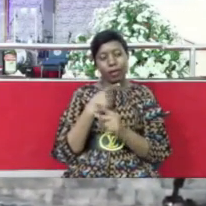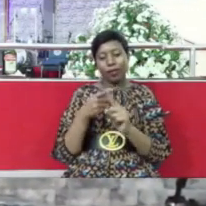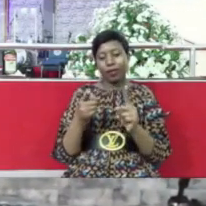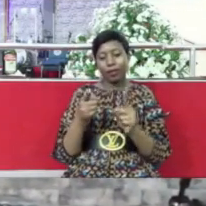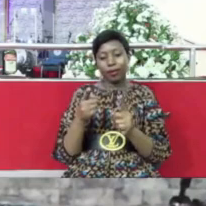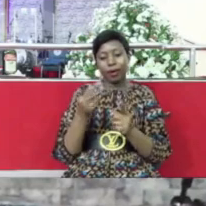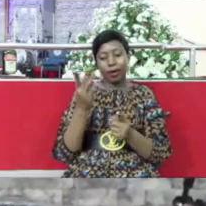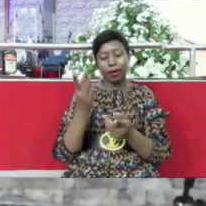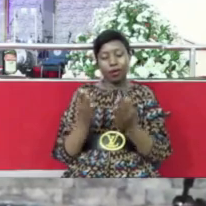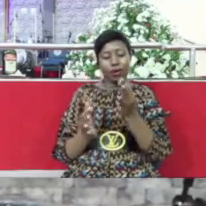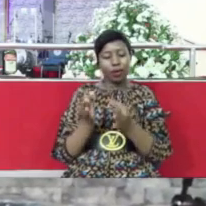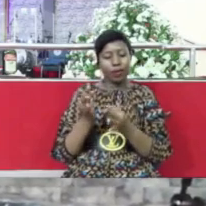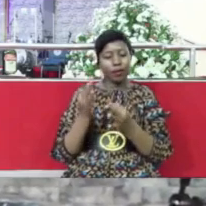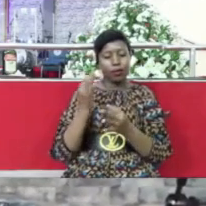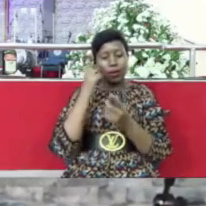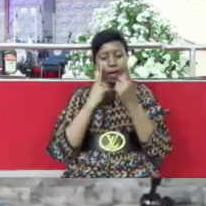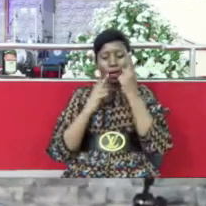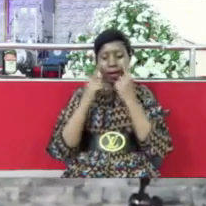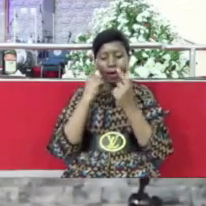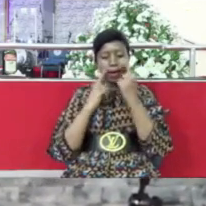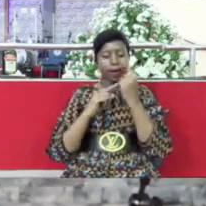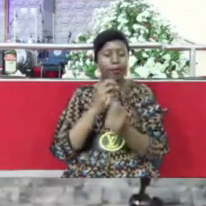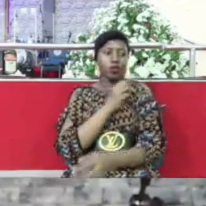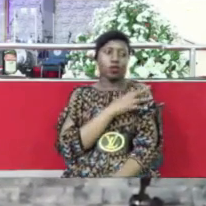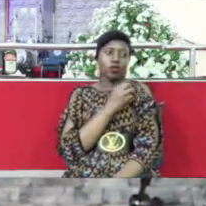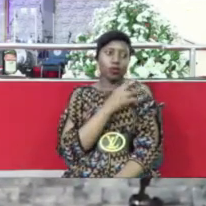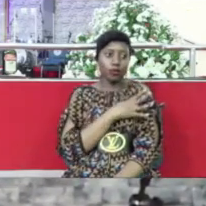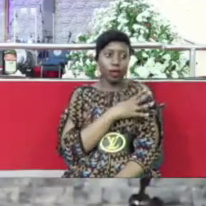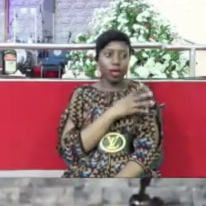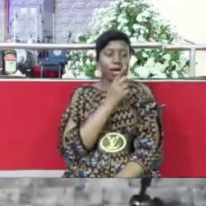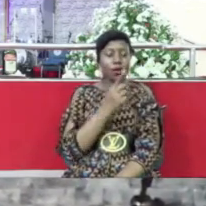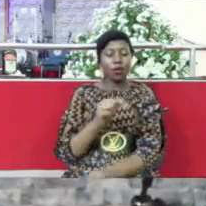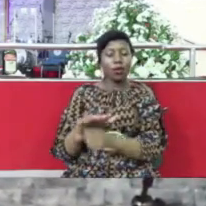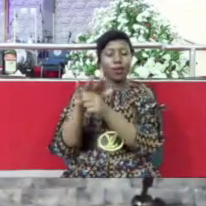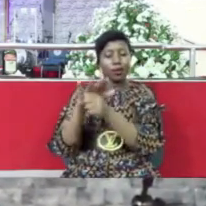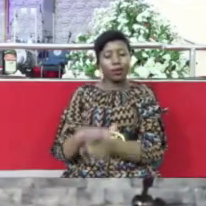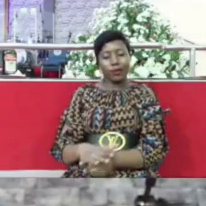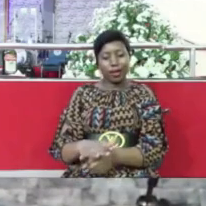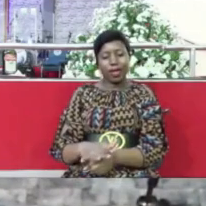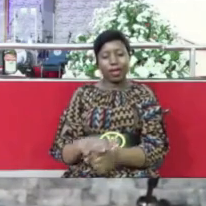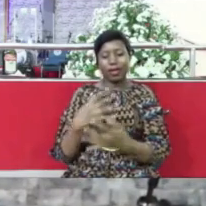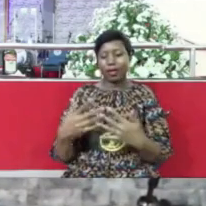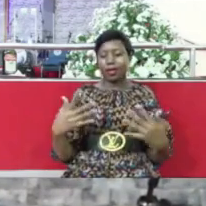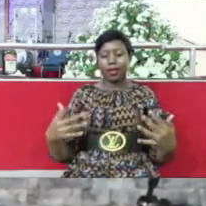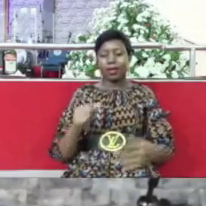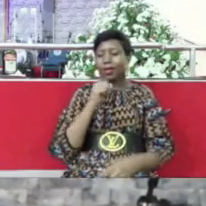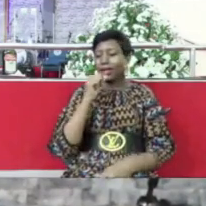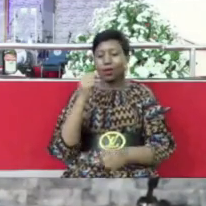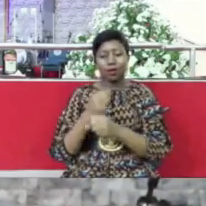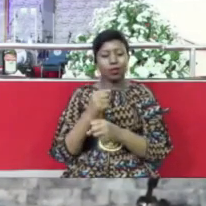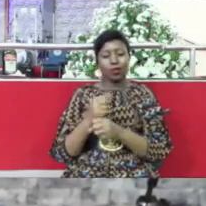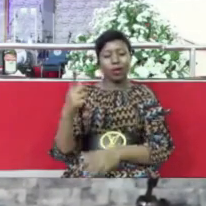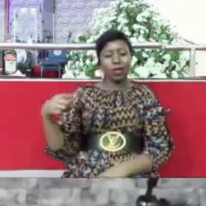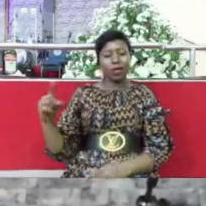unalia. Because of fear. Kwa sababu ya uoga. You are dismayed. Umeshushwa moyo. Things have not been working the way you thought they would. Kwa sababu mambo